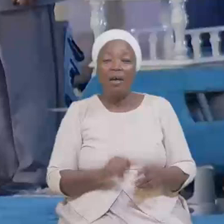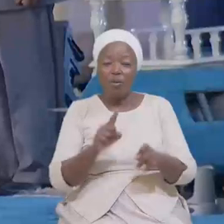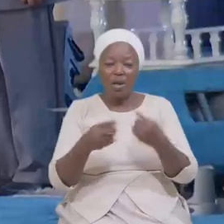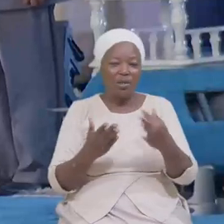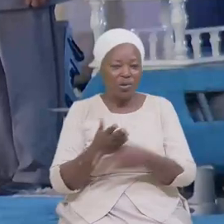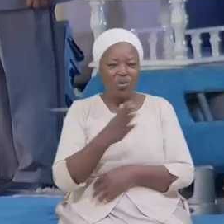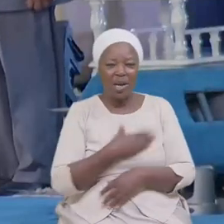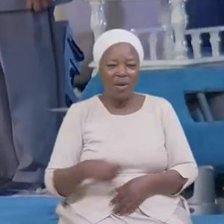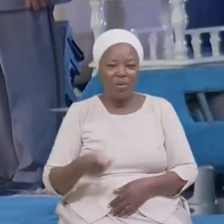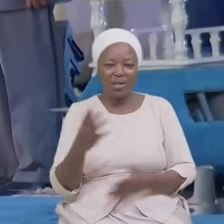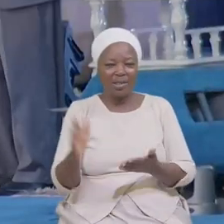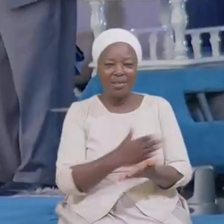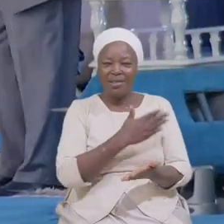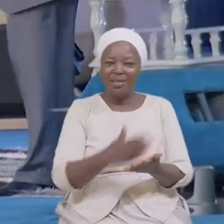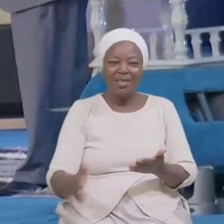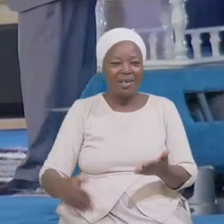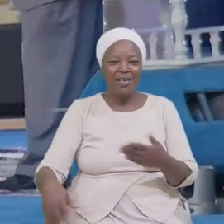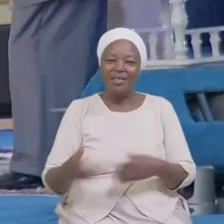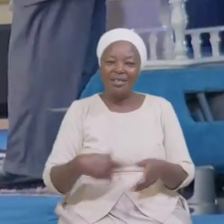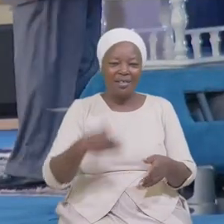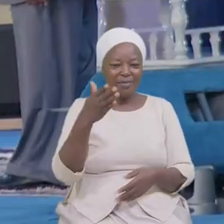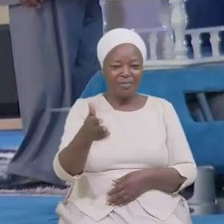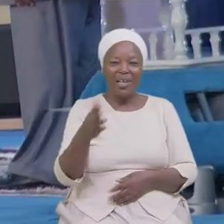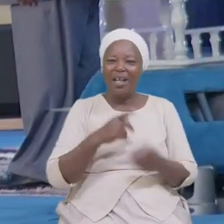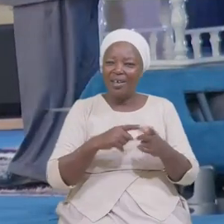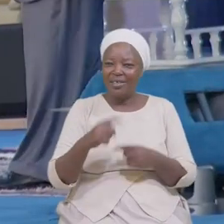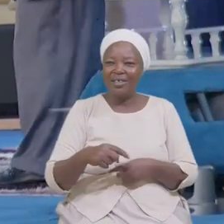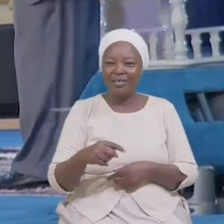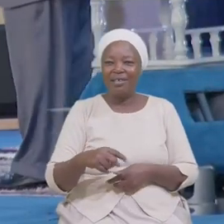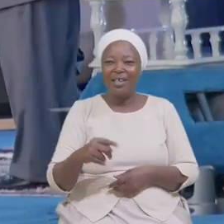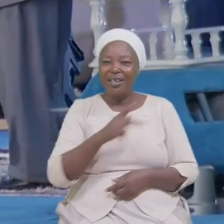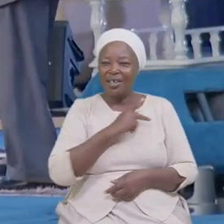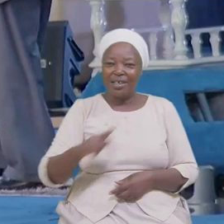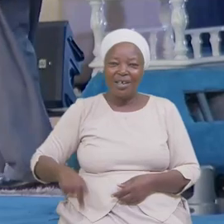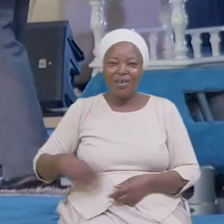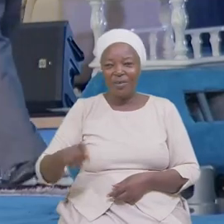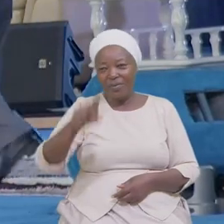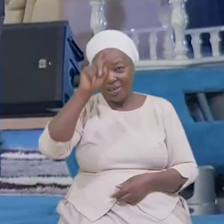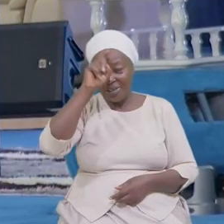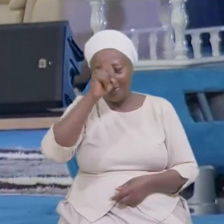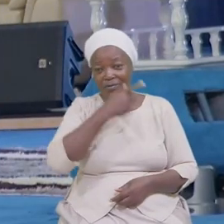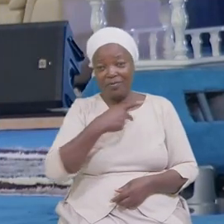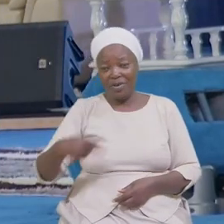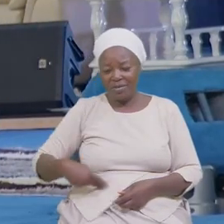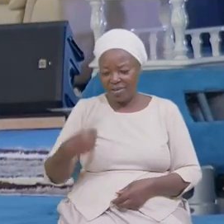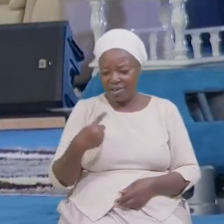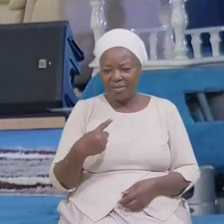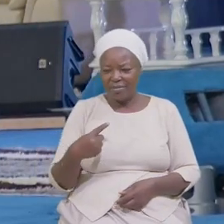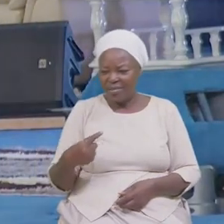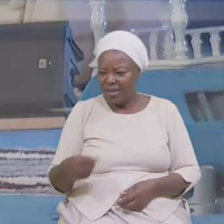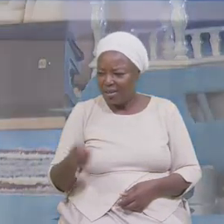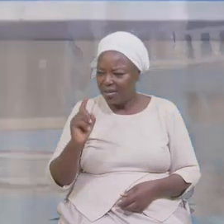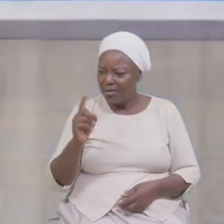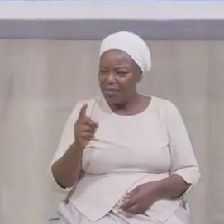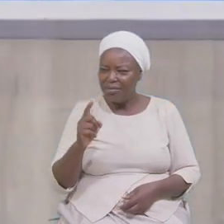singing on the other side. And then Pharaoh said, you know, when somebody is stubborn against God, he's